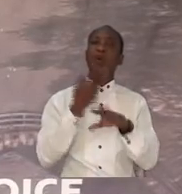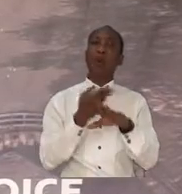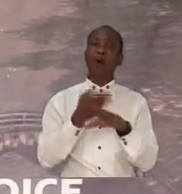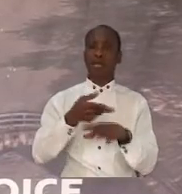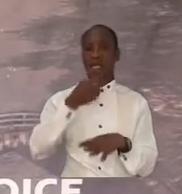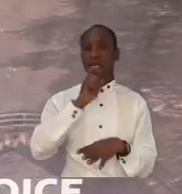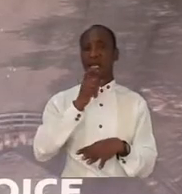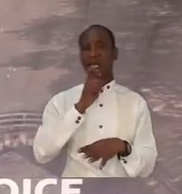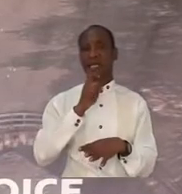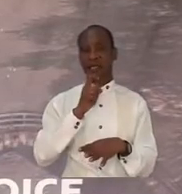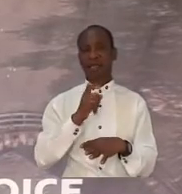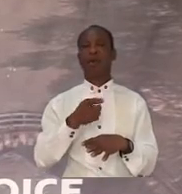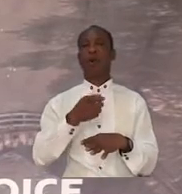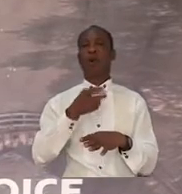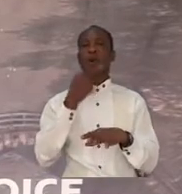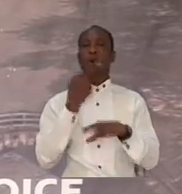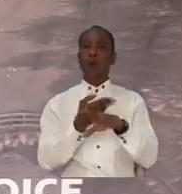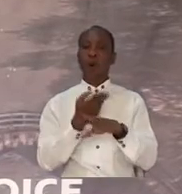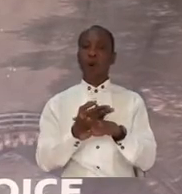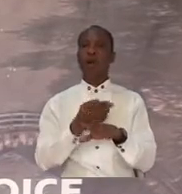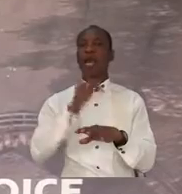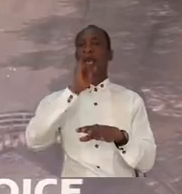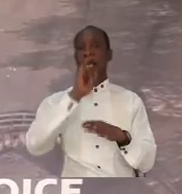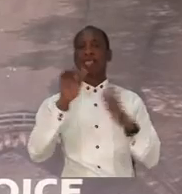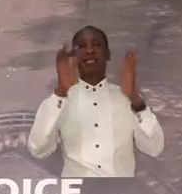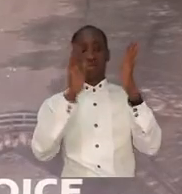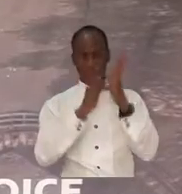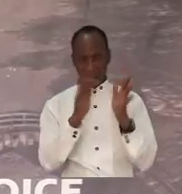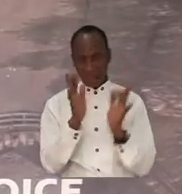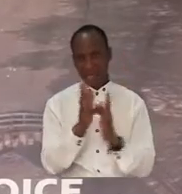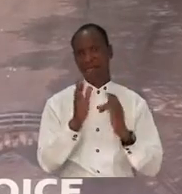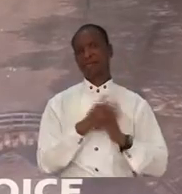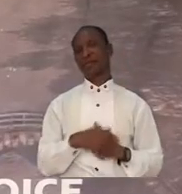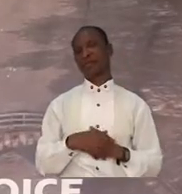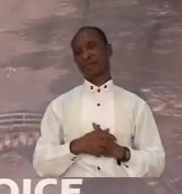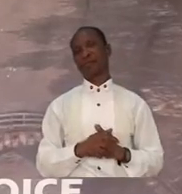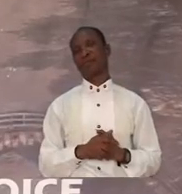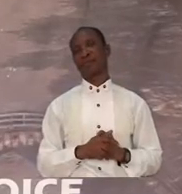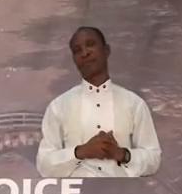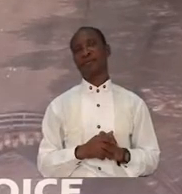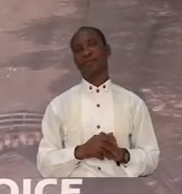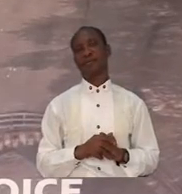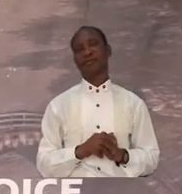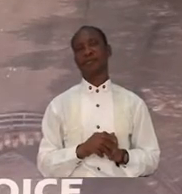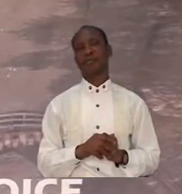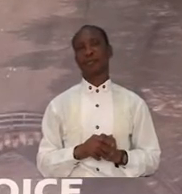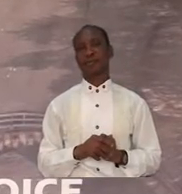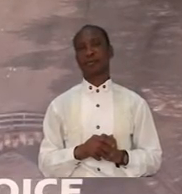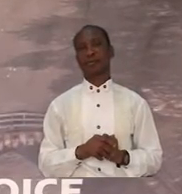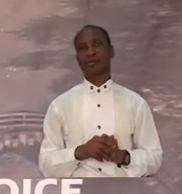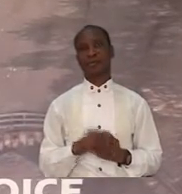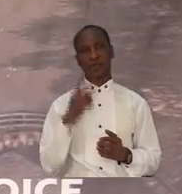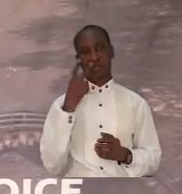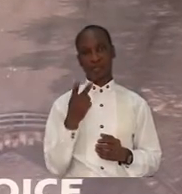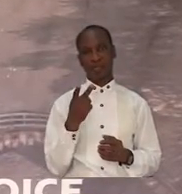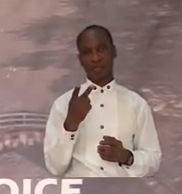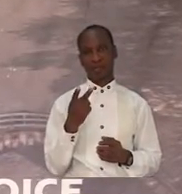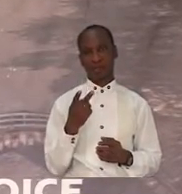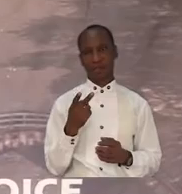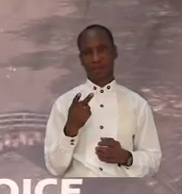no mu na obotan no ene Kristo nti ha de ehun ni se nkwagye esan